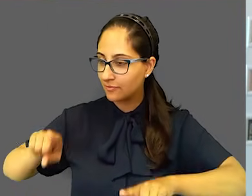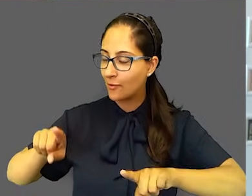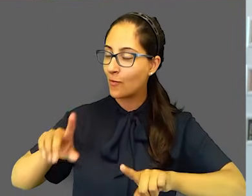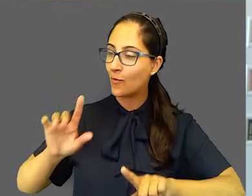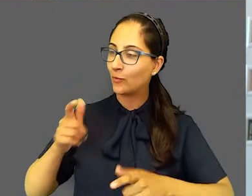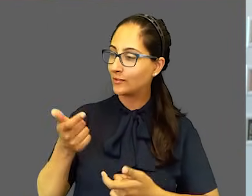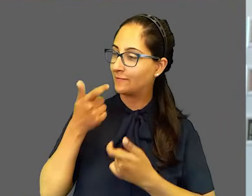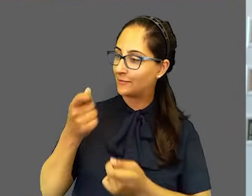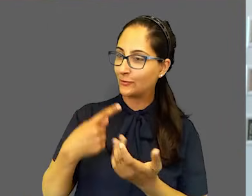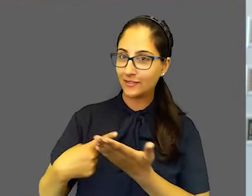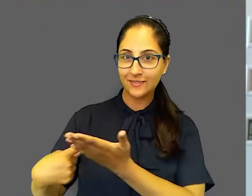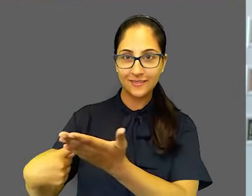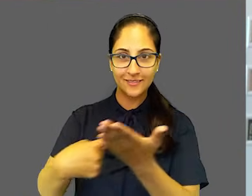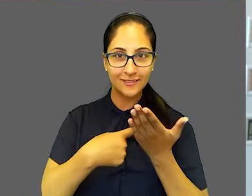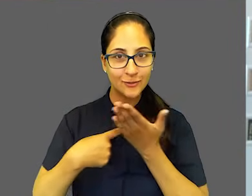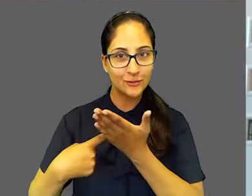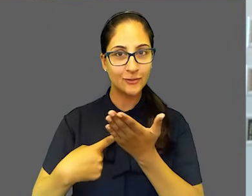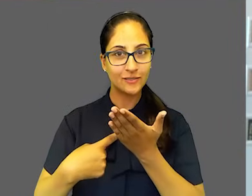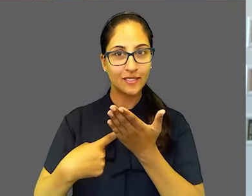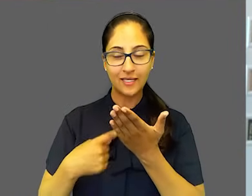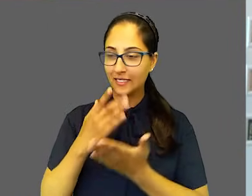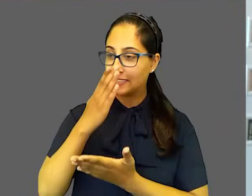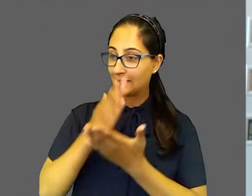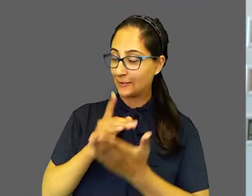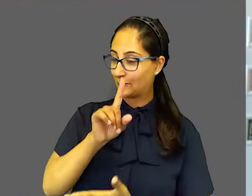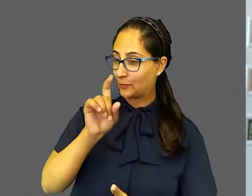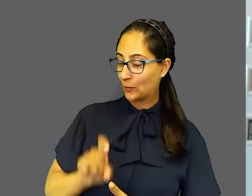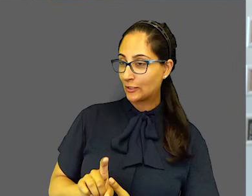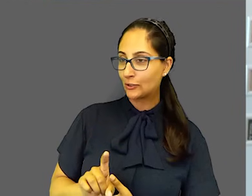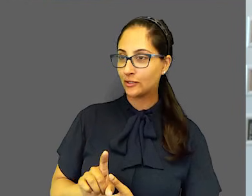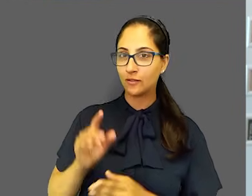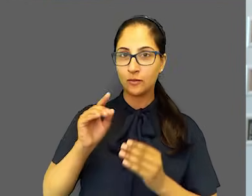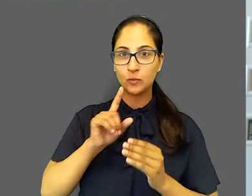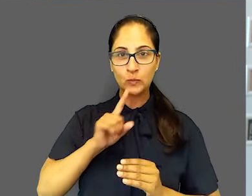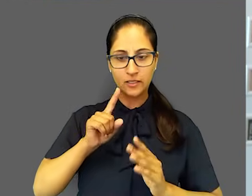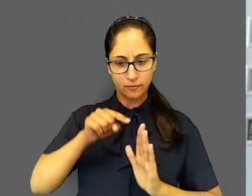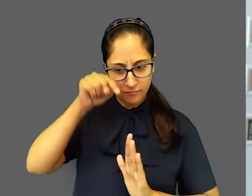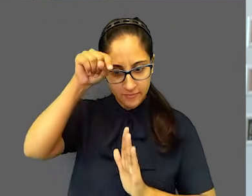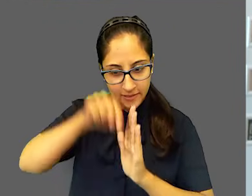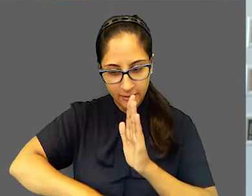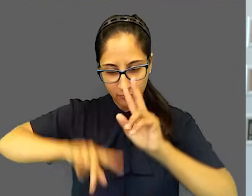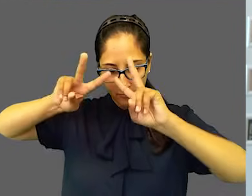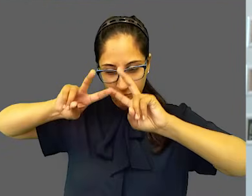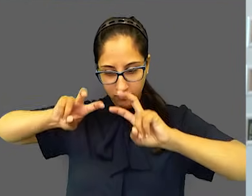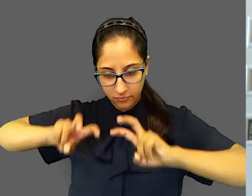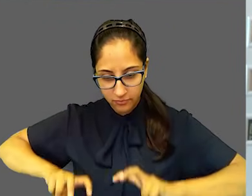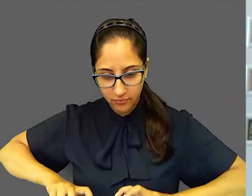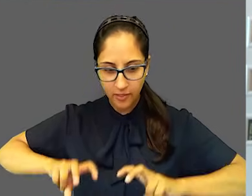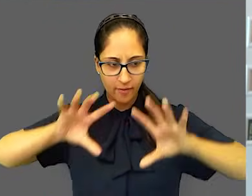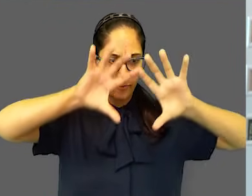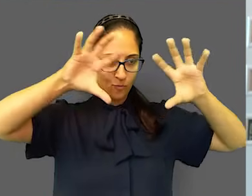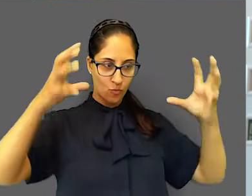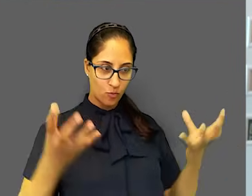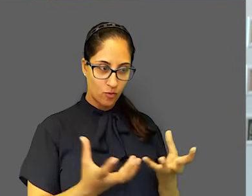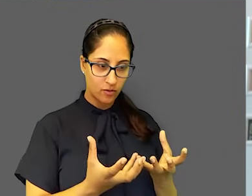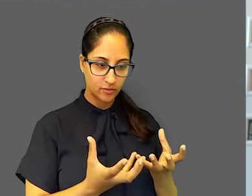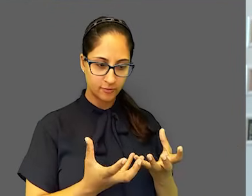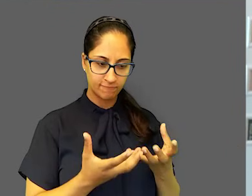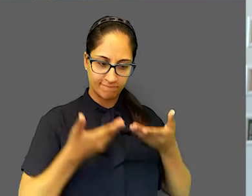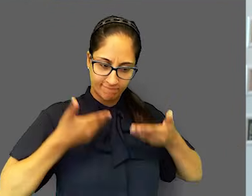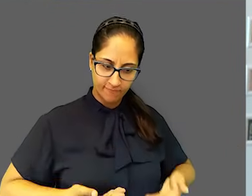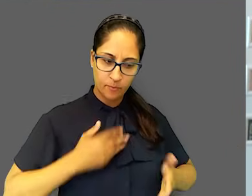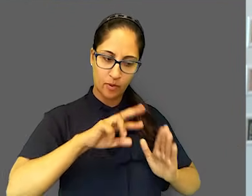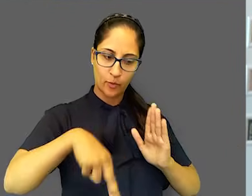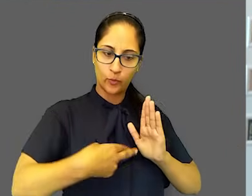having, asking existential questions, wondering about the world, and also how do we fit into it? And